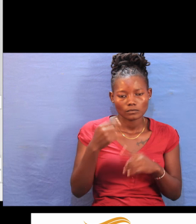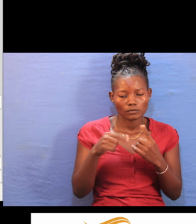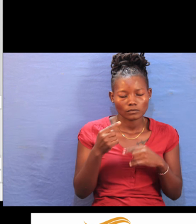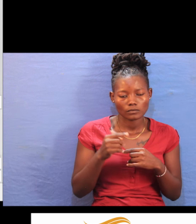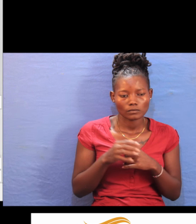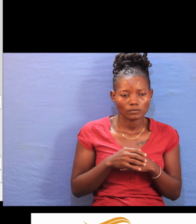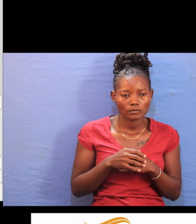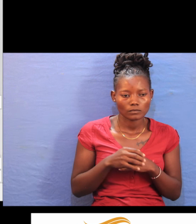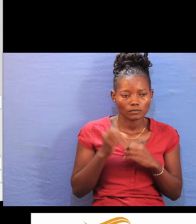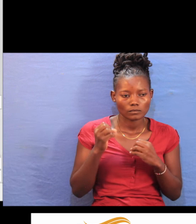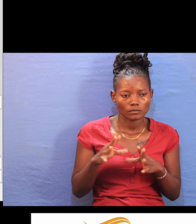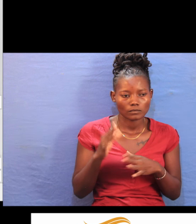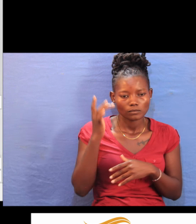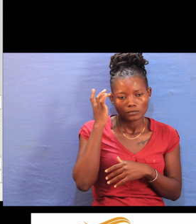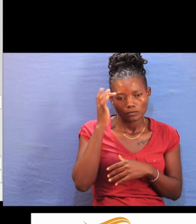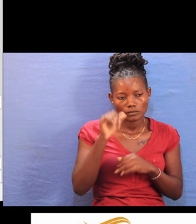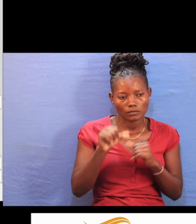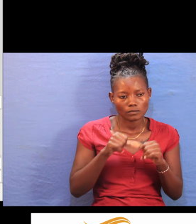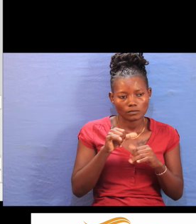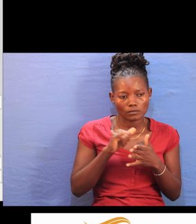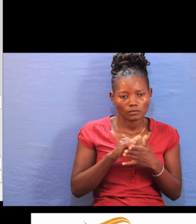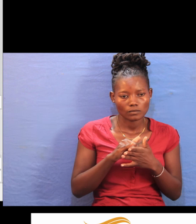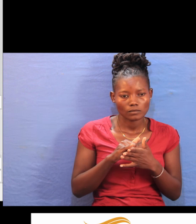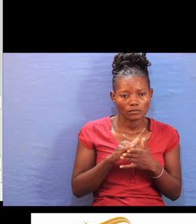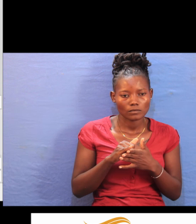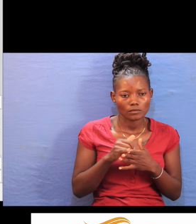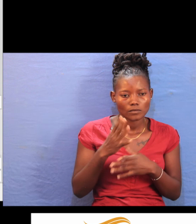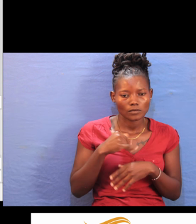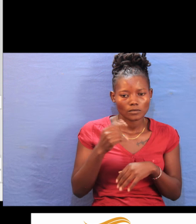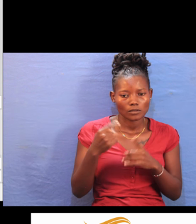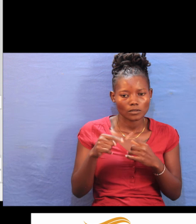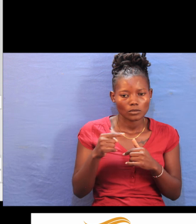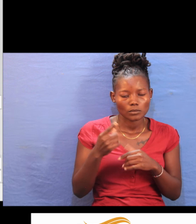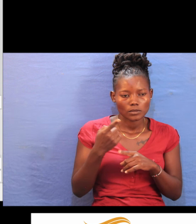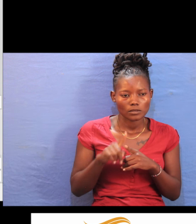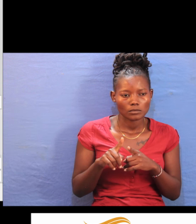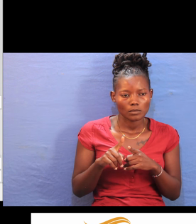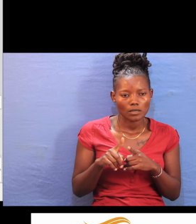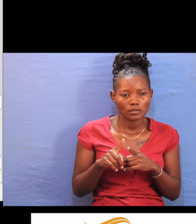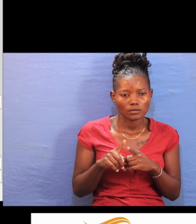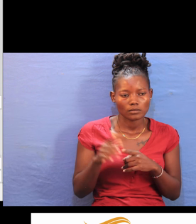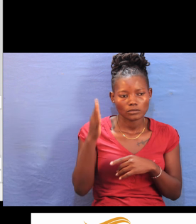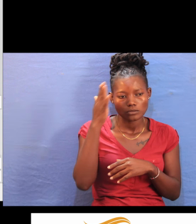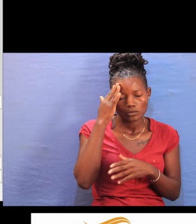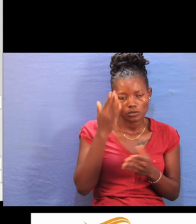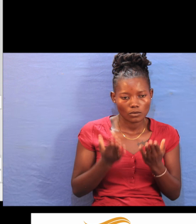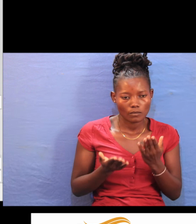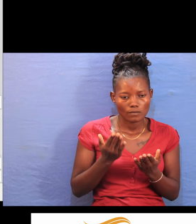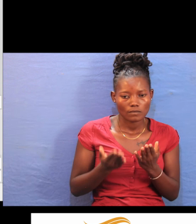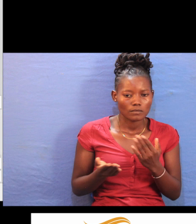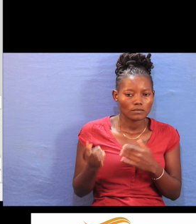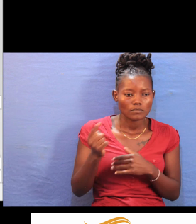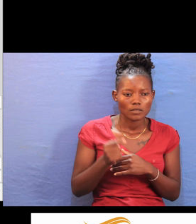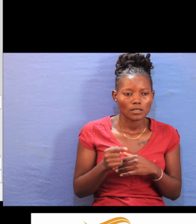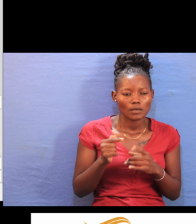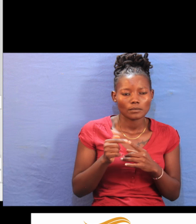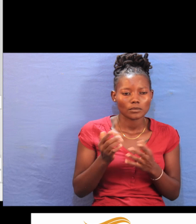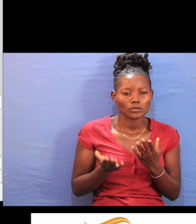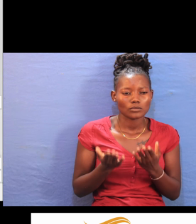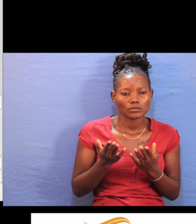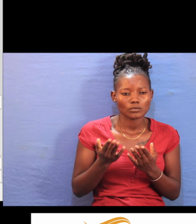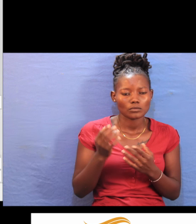Do they, is their goal to just, go to the Olympic Games, win the Olympic Games? Are they just satisfied to